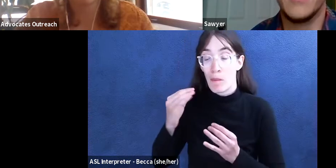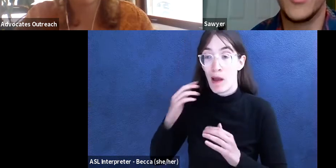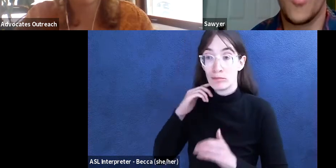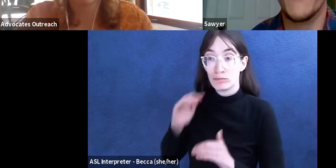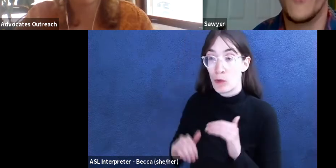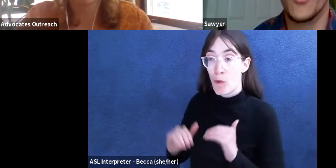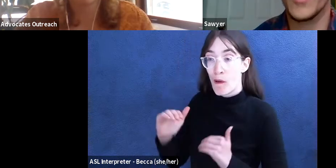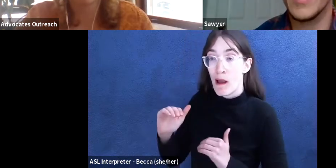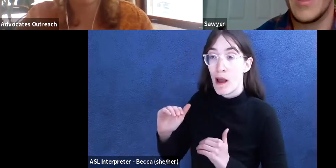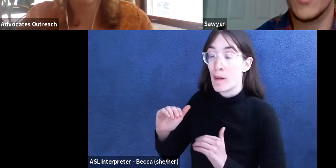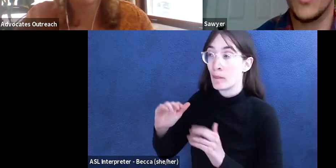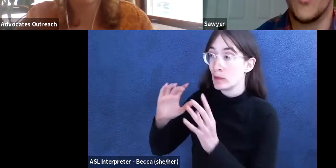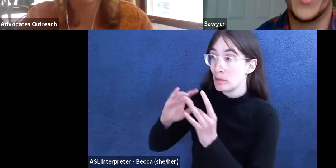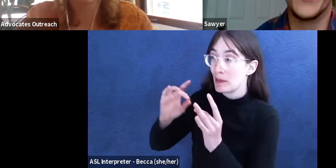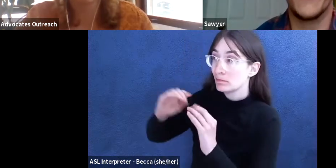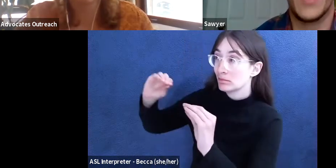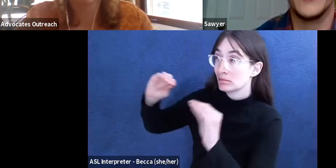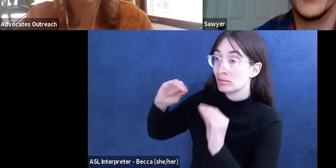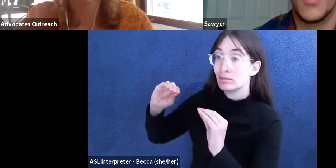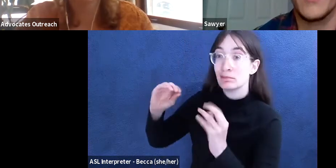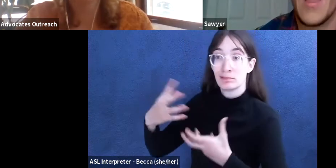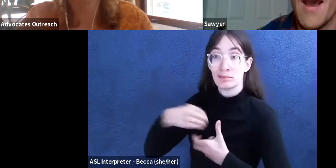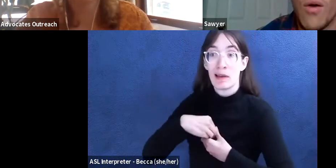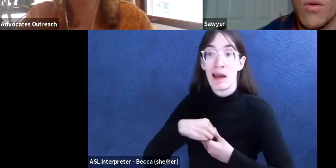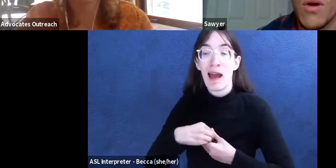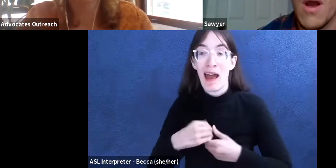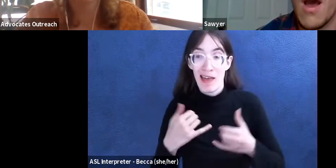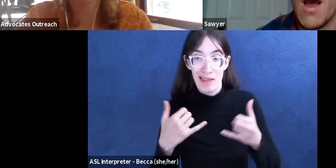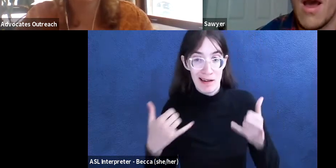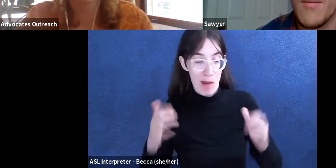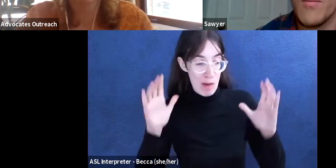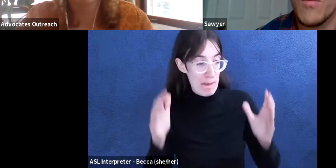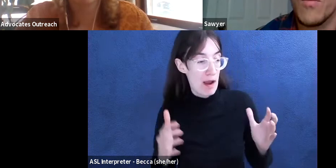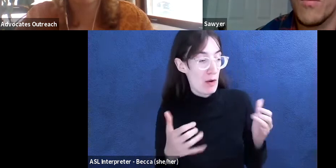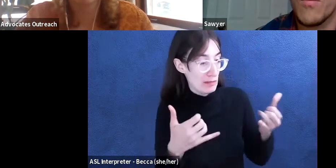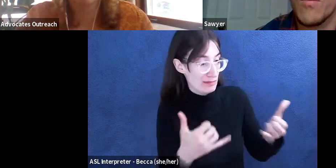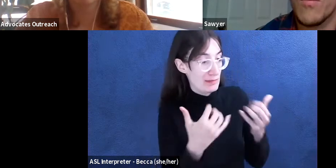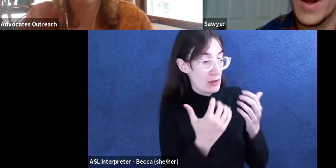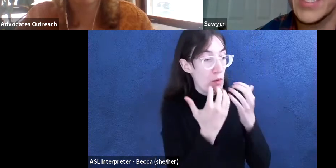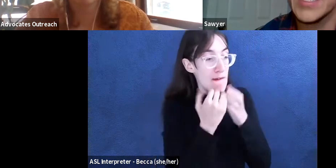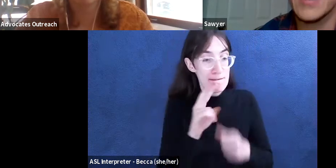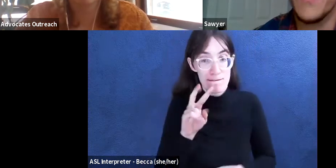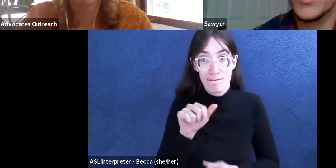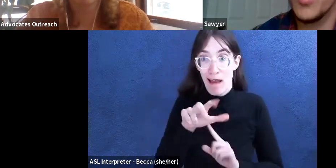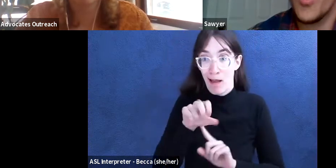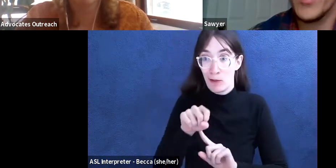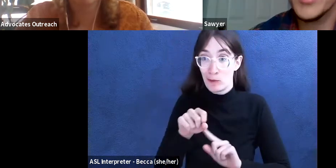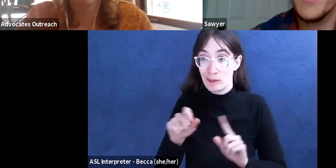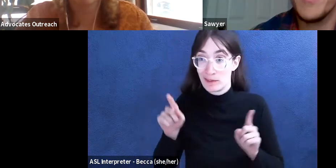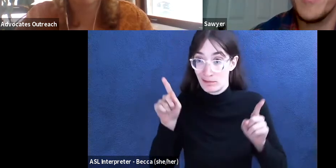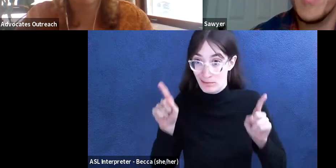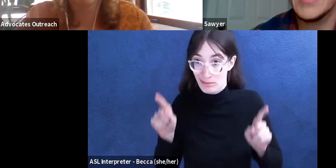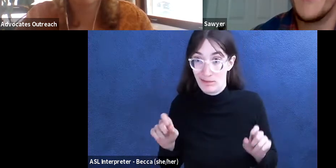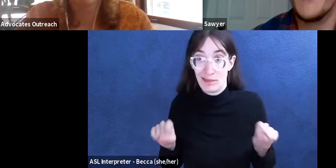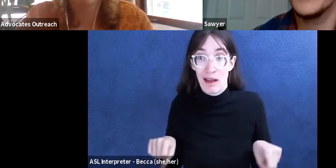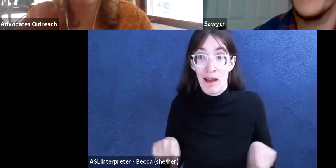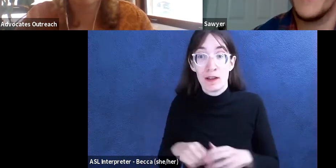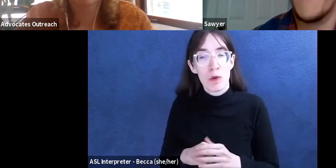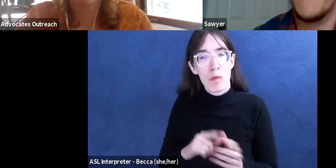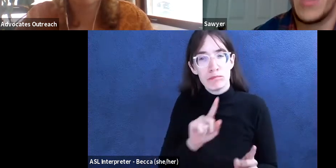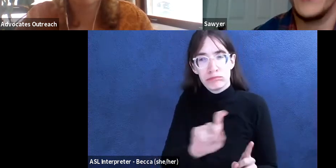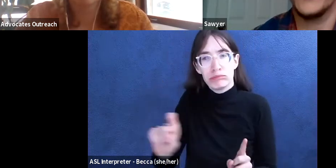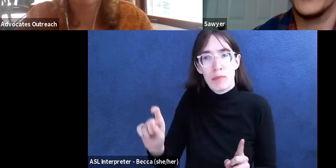for sharing what you've shared. And it's good to like check in with ourselves, because